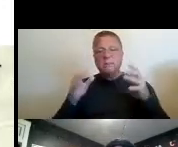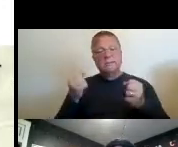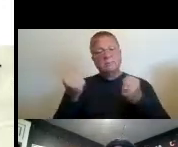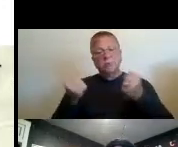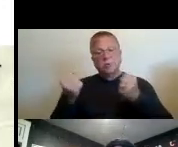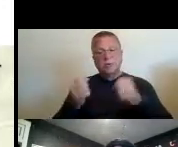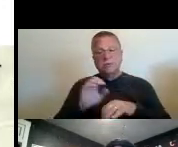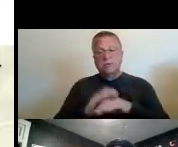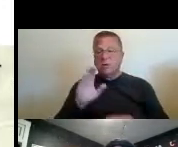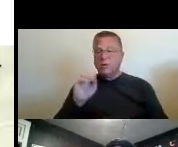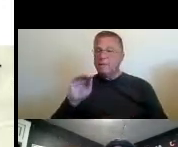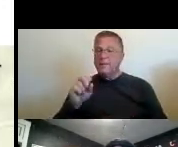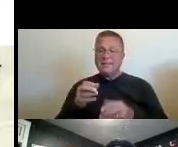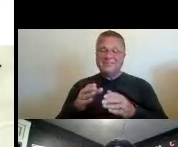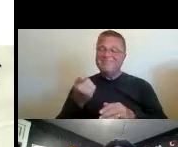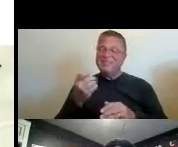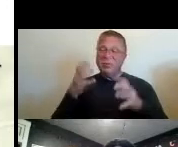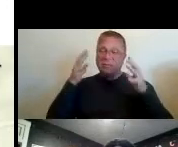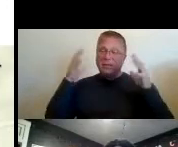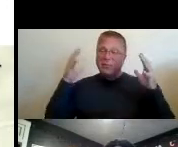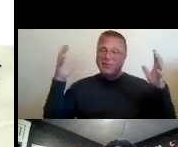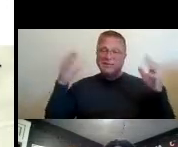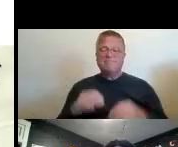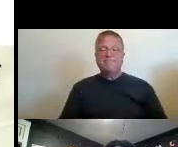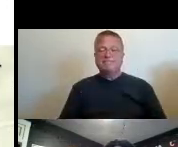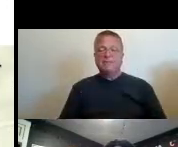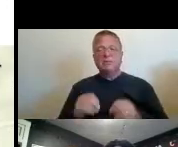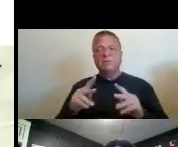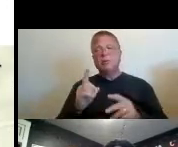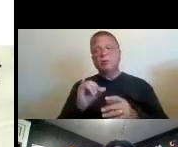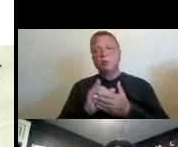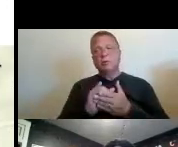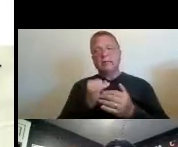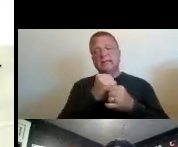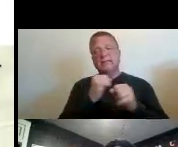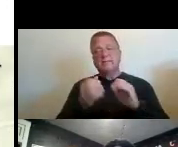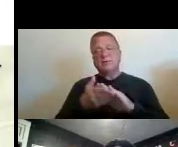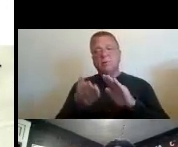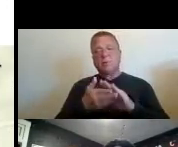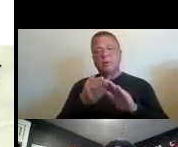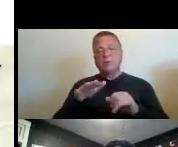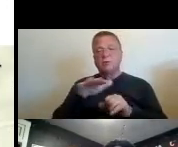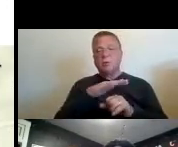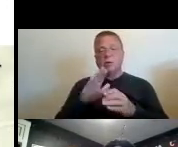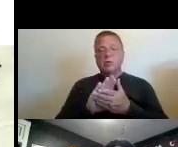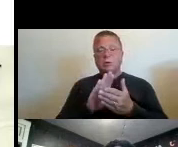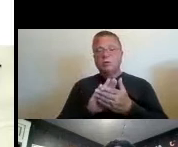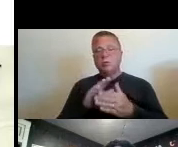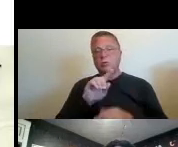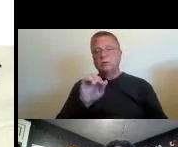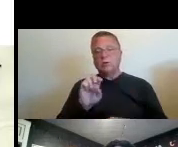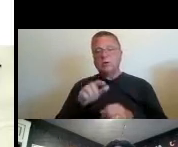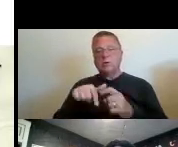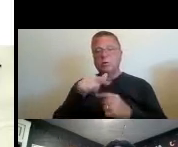little bit noisy. So, you know, it's an opportunity to do that. Safer operations at the school zone. So around Hillel, making those